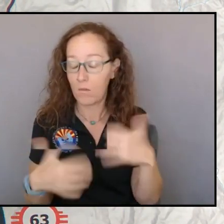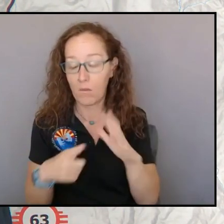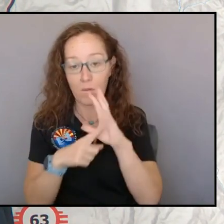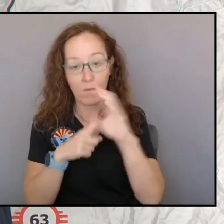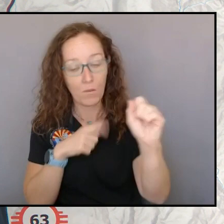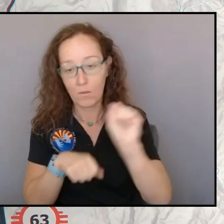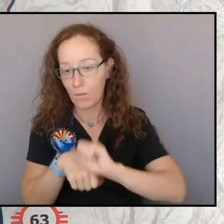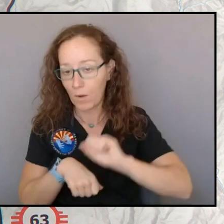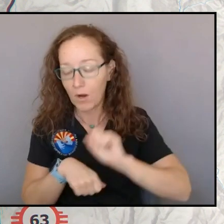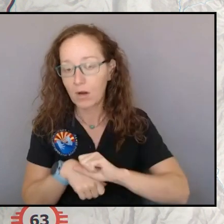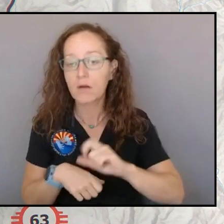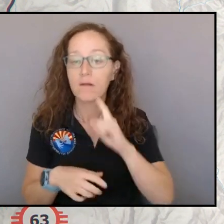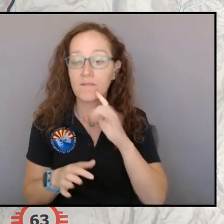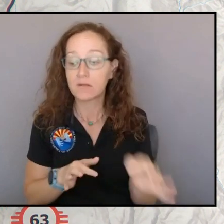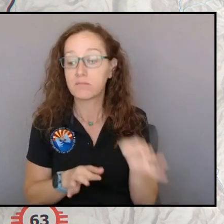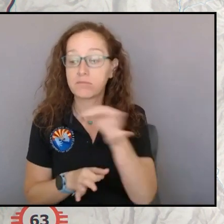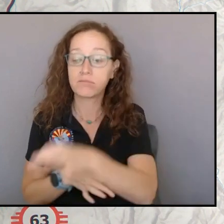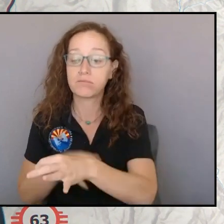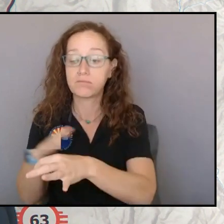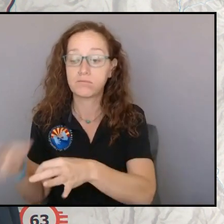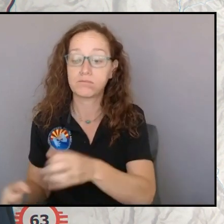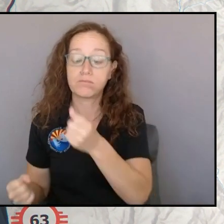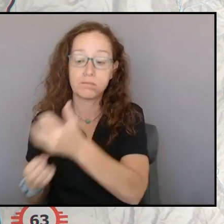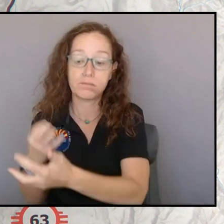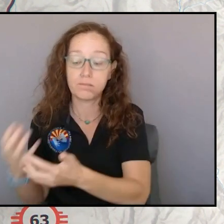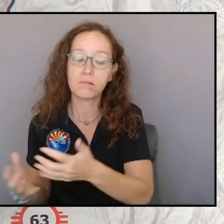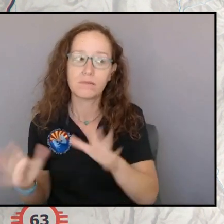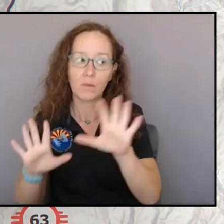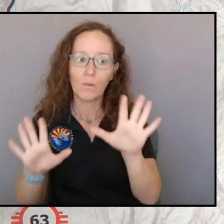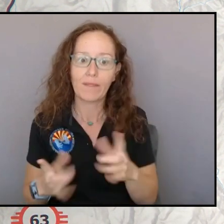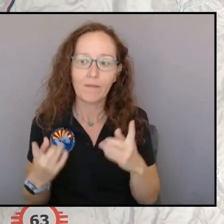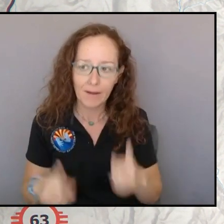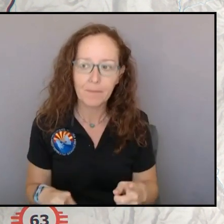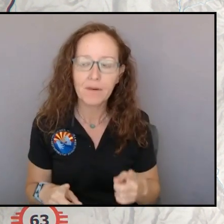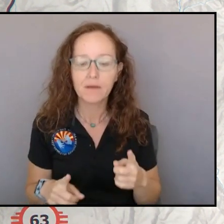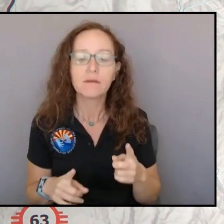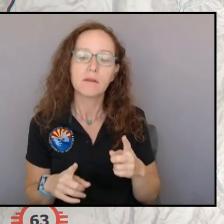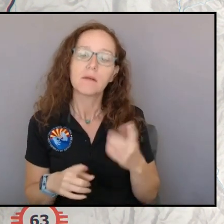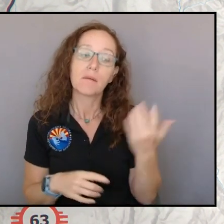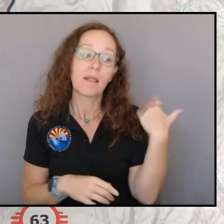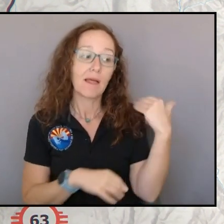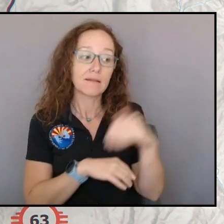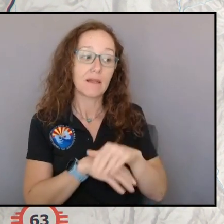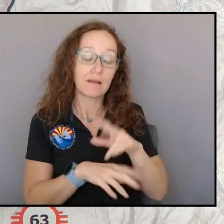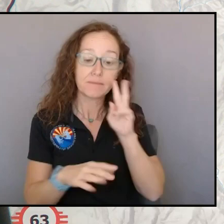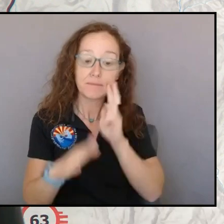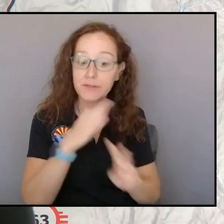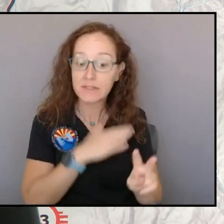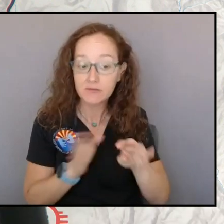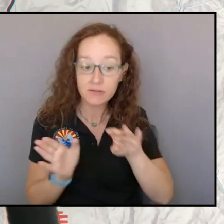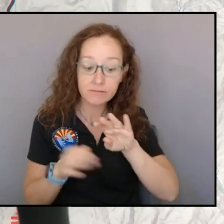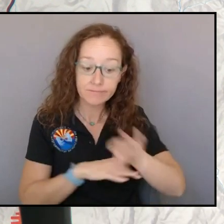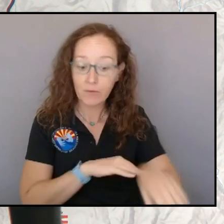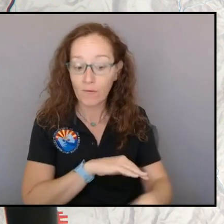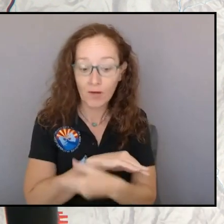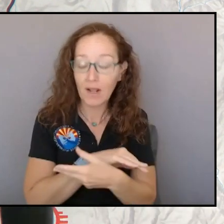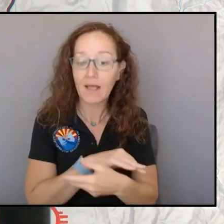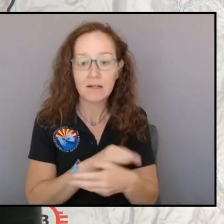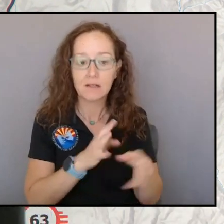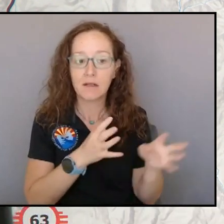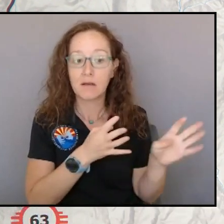fires, we had that weather event. Well, last night they had predicted a very similar weather event coming out of that